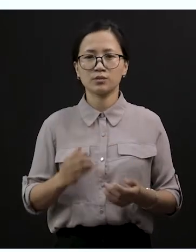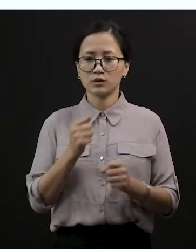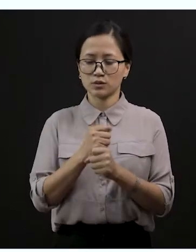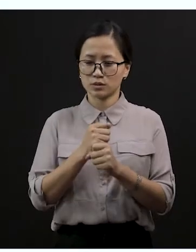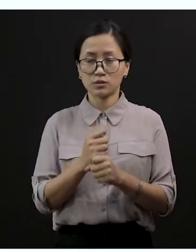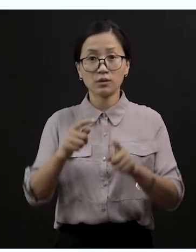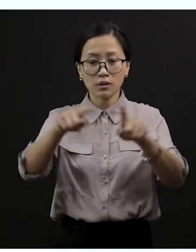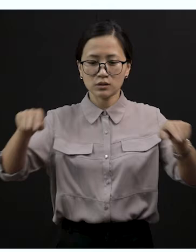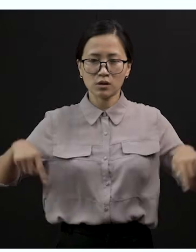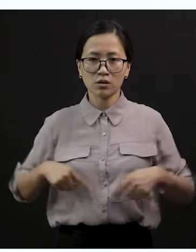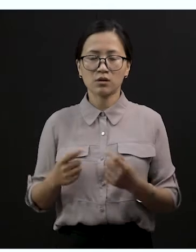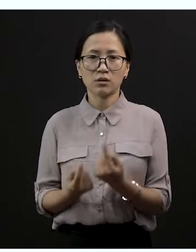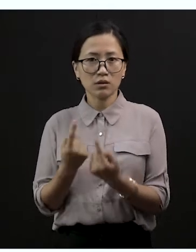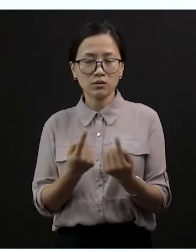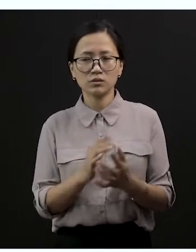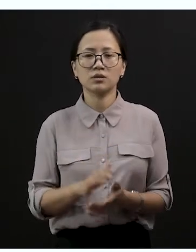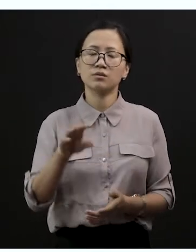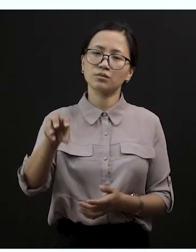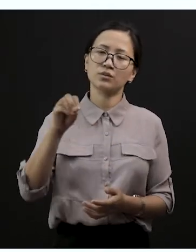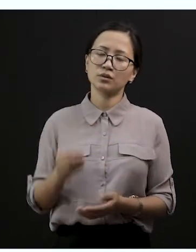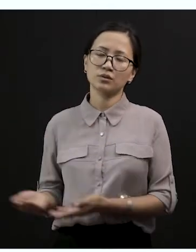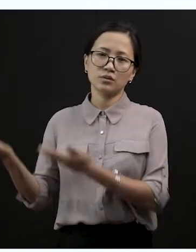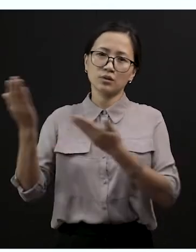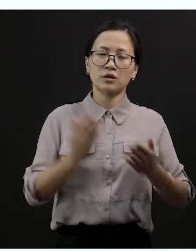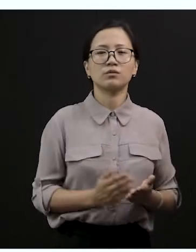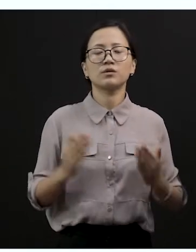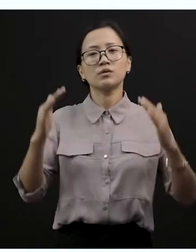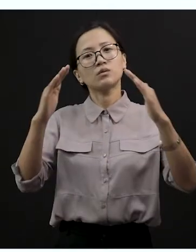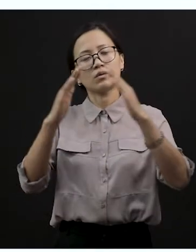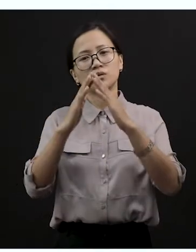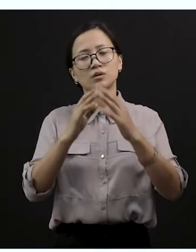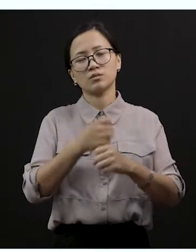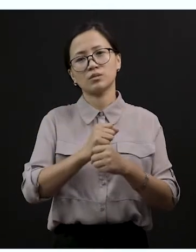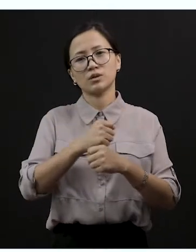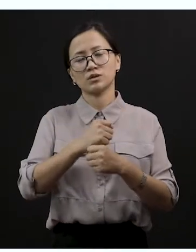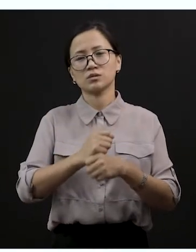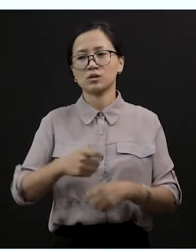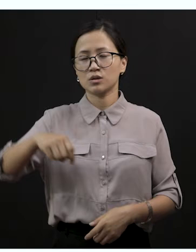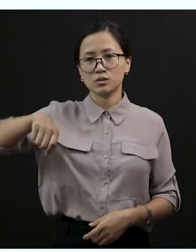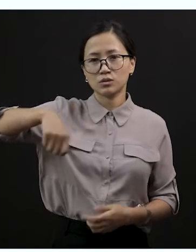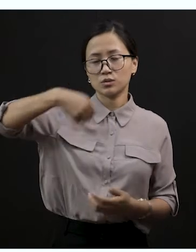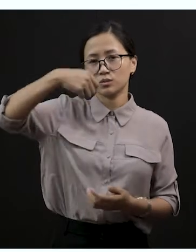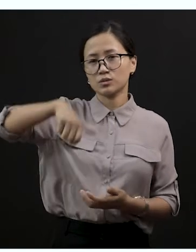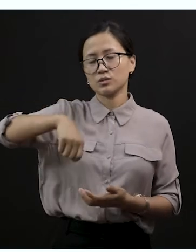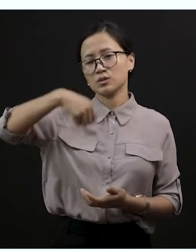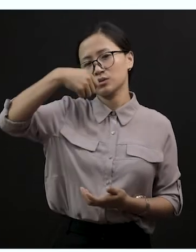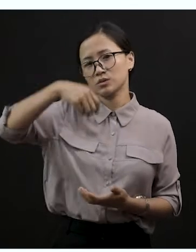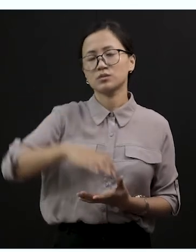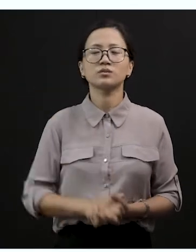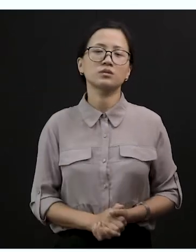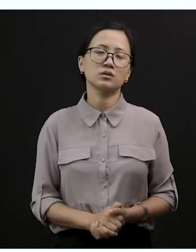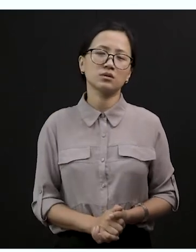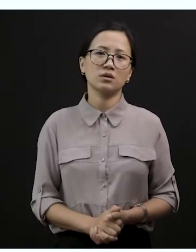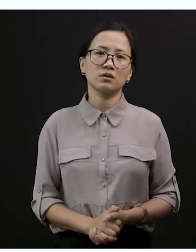some tomatoes, and then bring it at home and make soup. And this has become a routine. That means